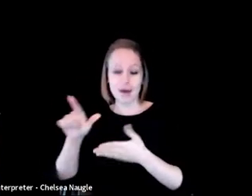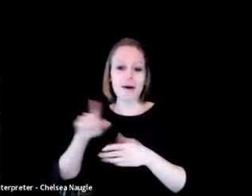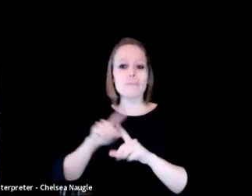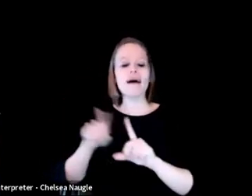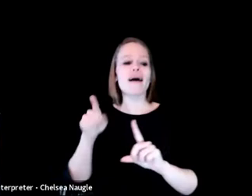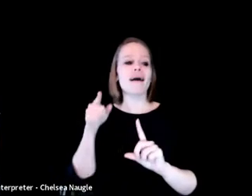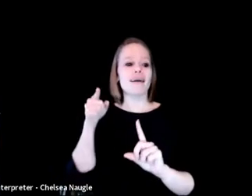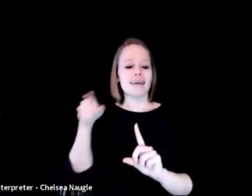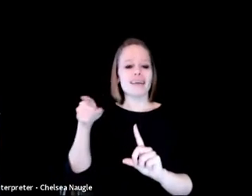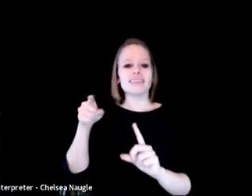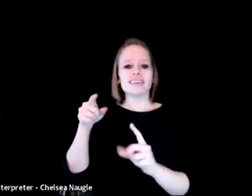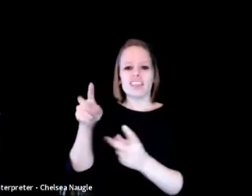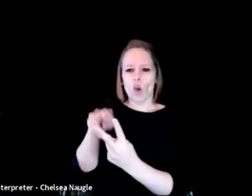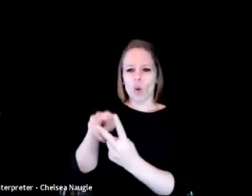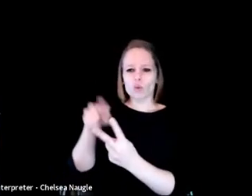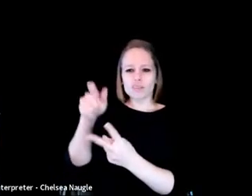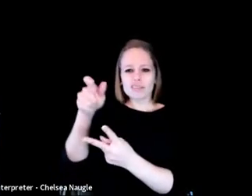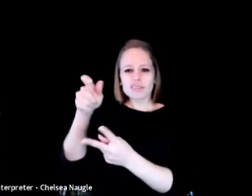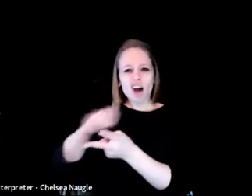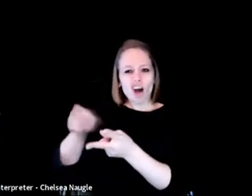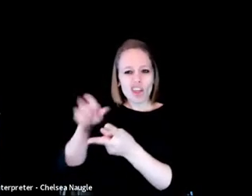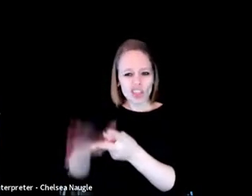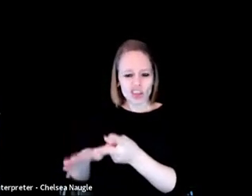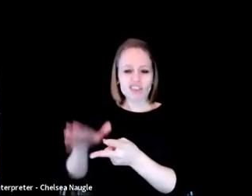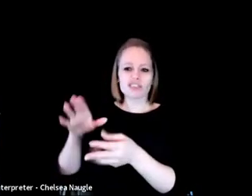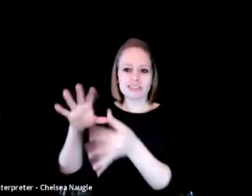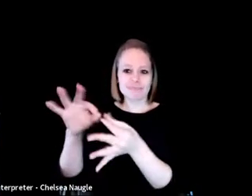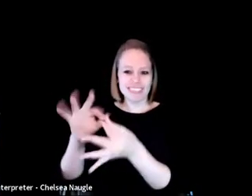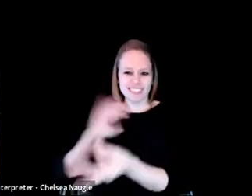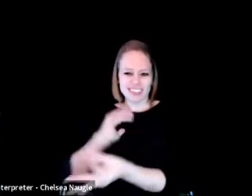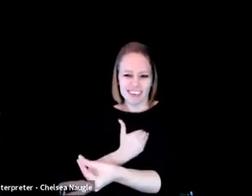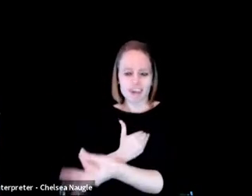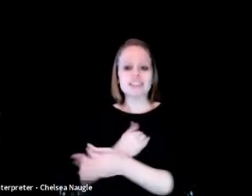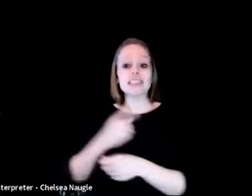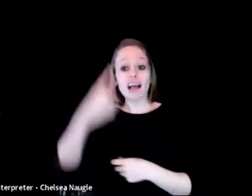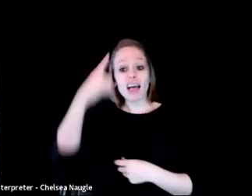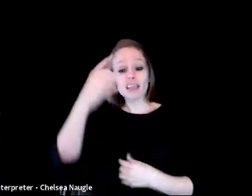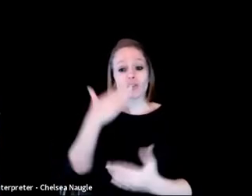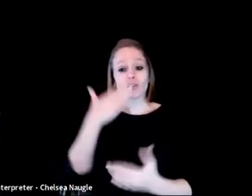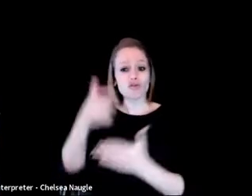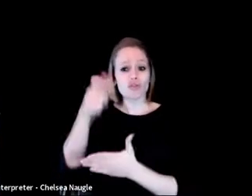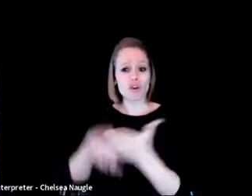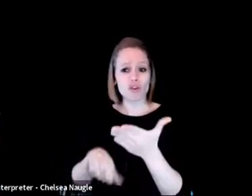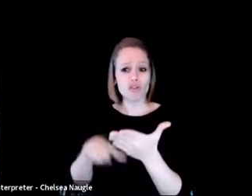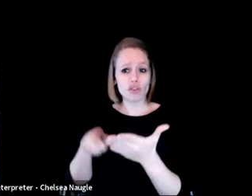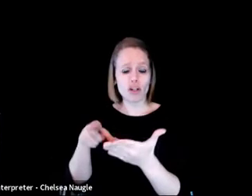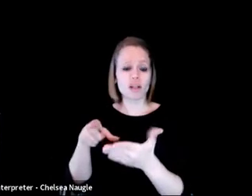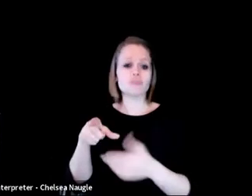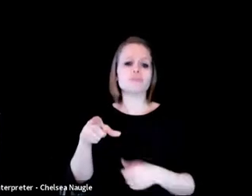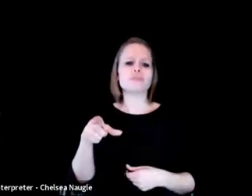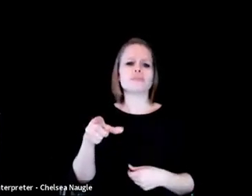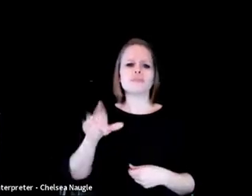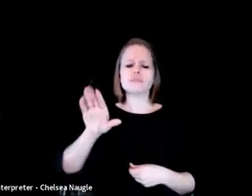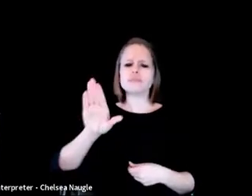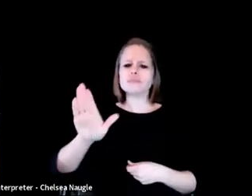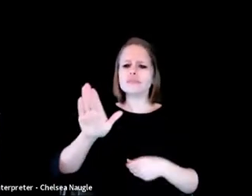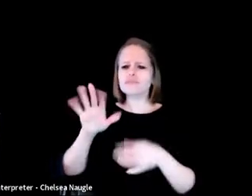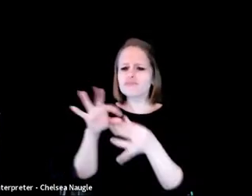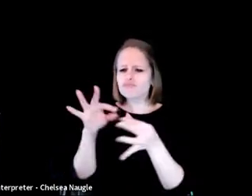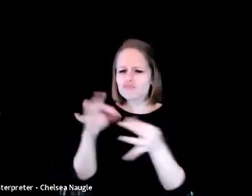they listed other things too, but that was one of them. But I think this is a really good article. It's one of the ones I listed, because what they talk about is that